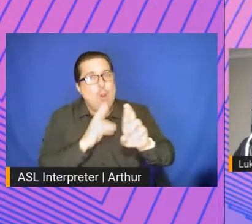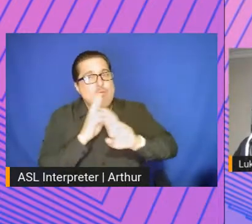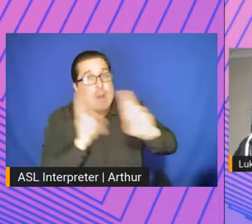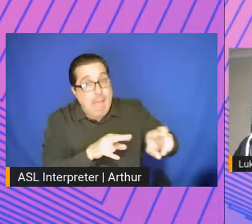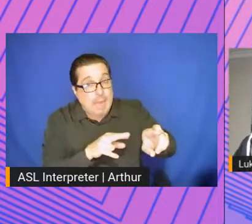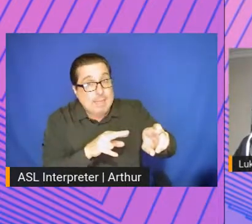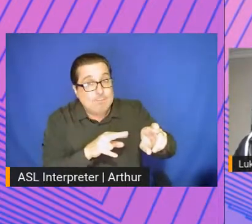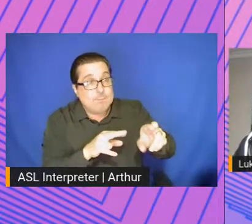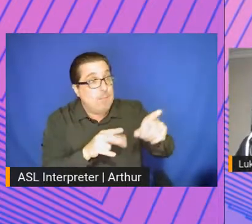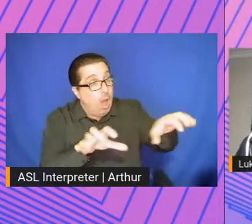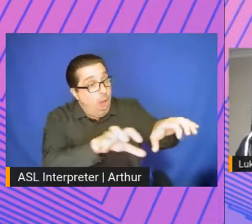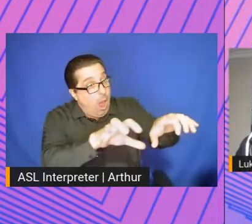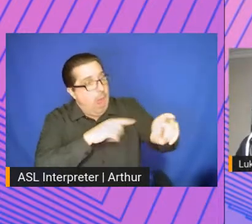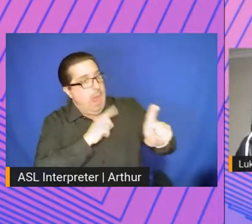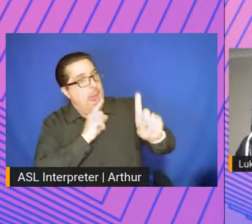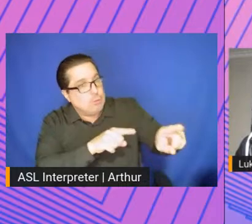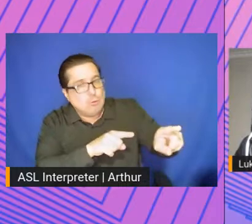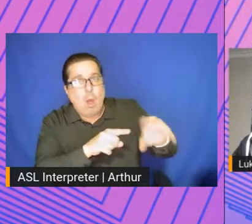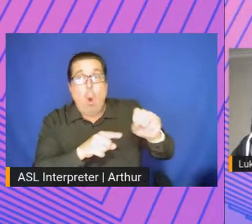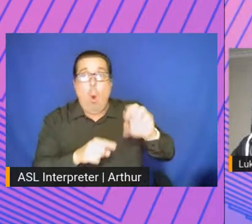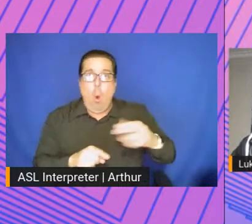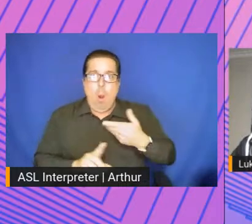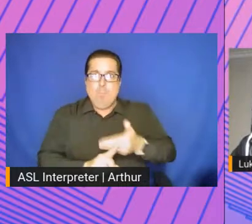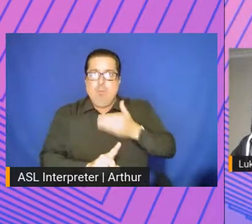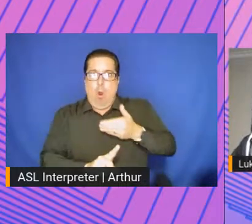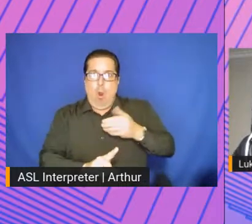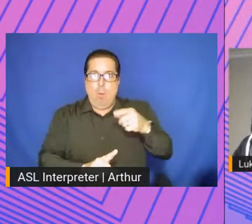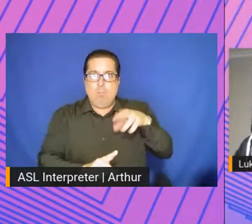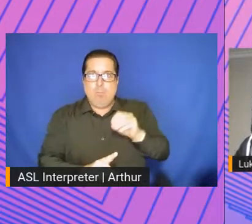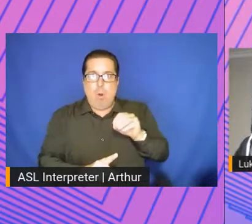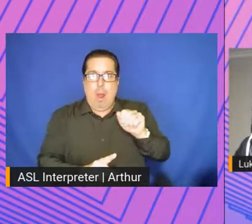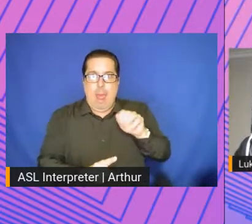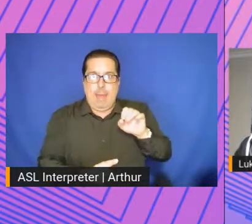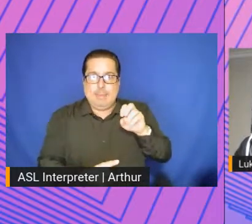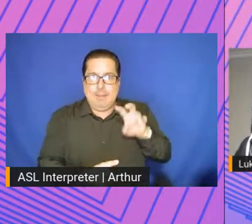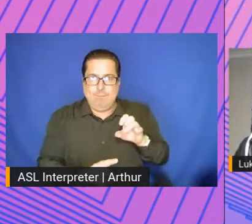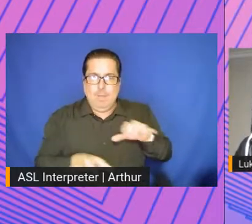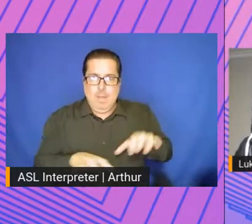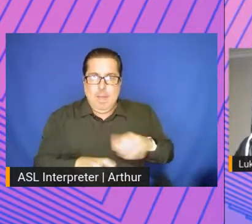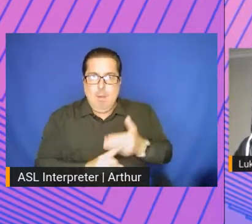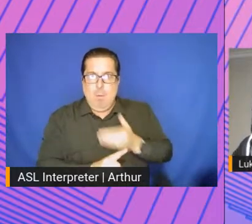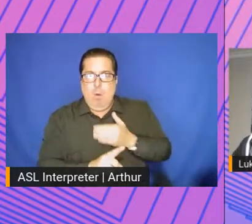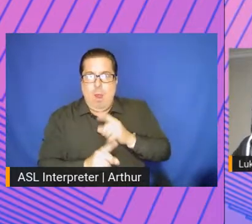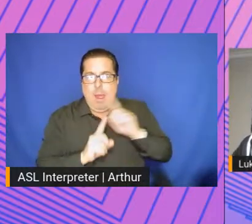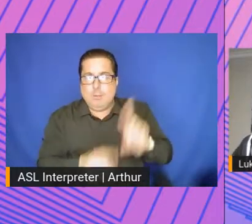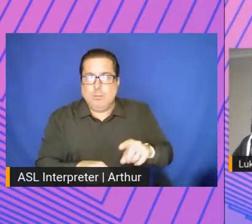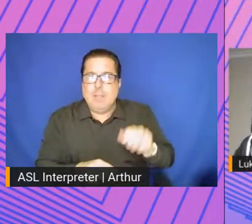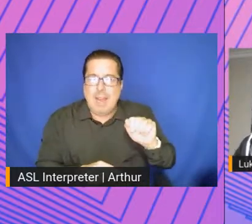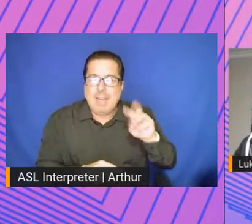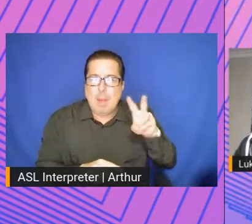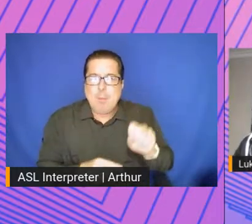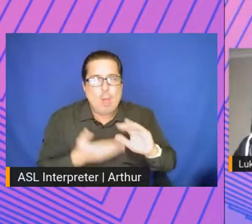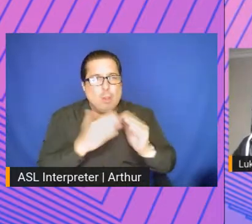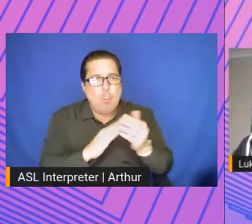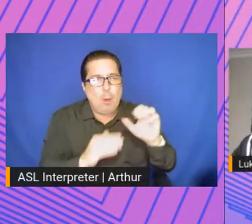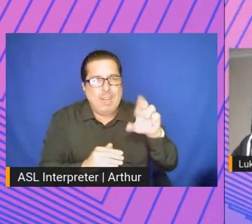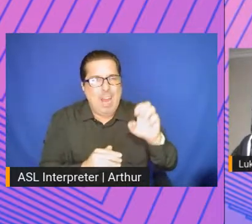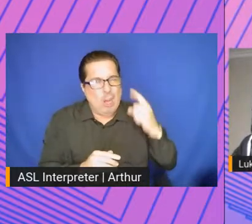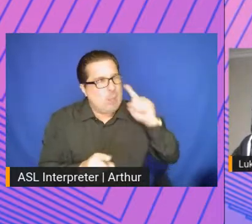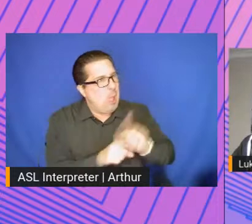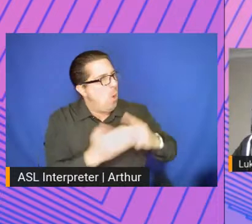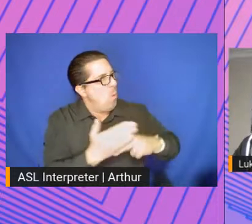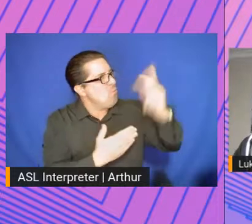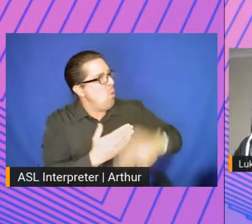approach to what I call AWS Community Care. That sounds like some kind of a program, AWS Community Care. But really all I'm talking